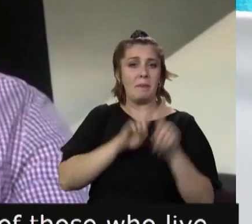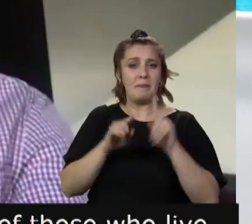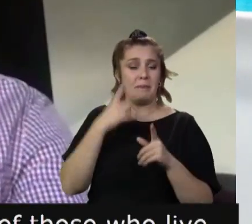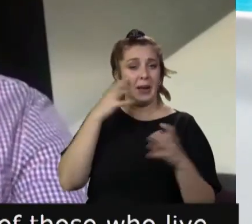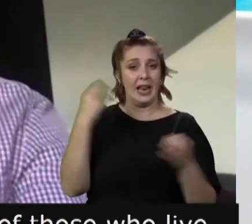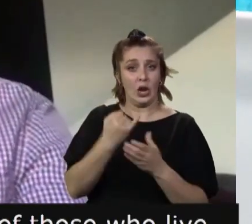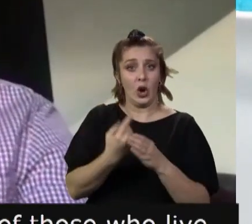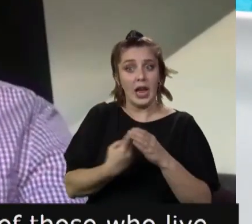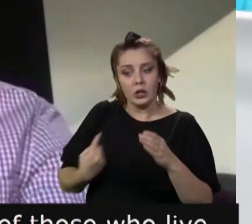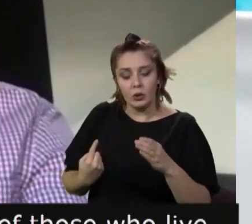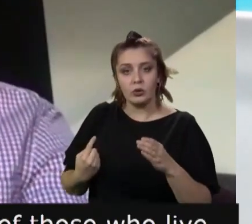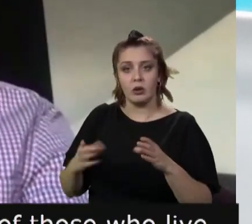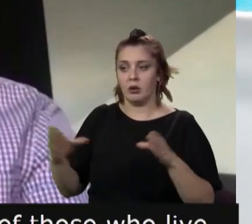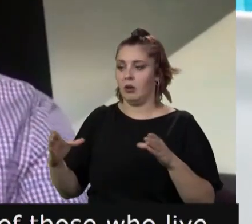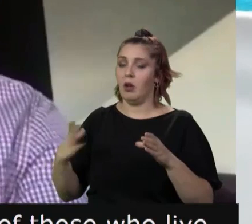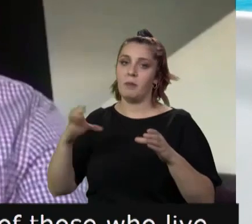signal.